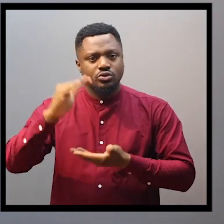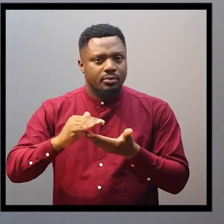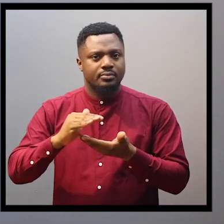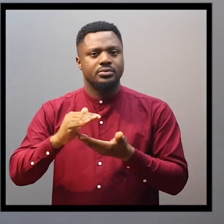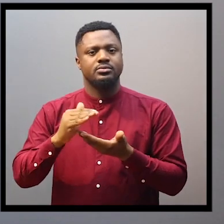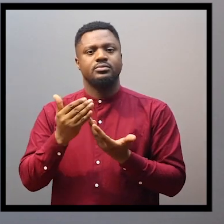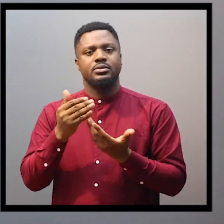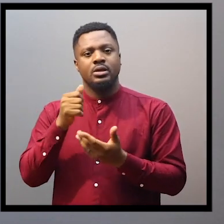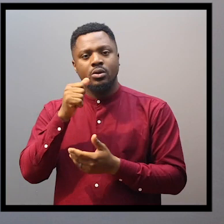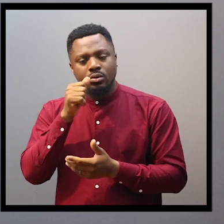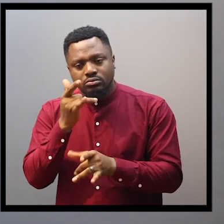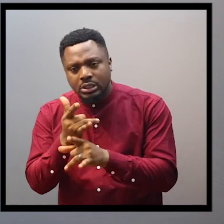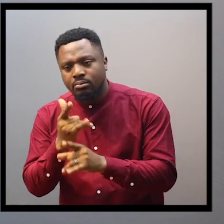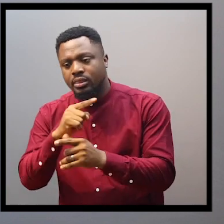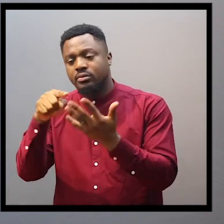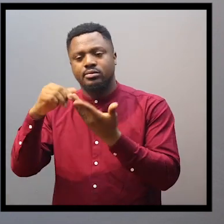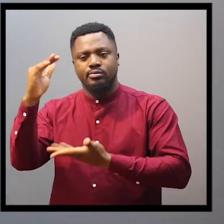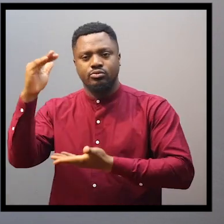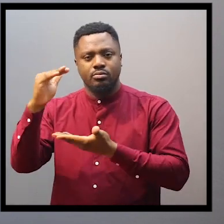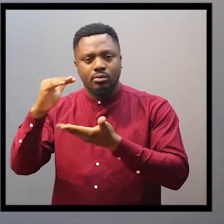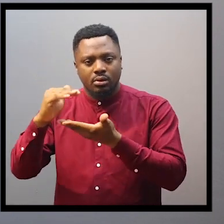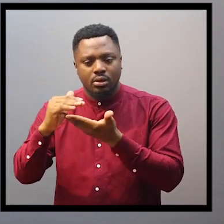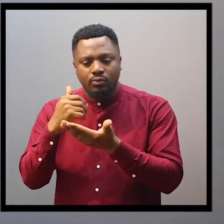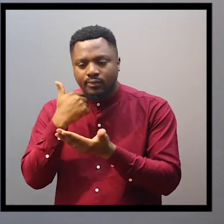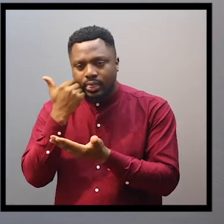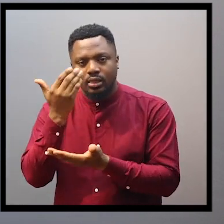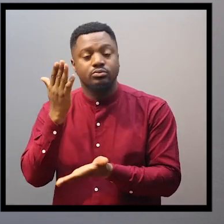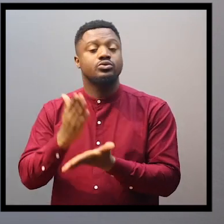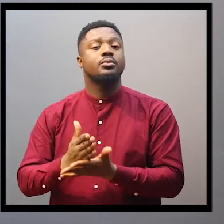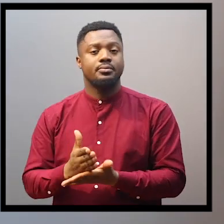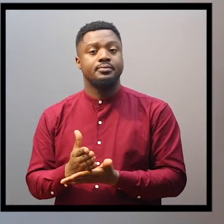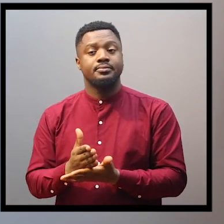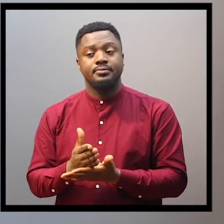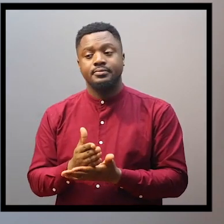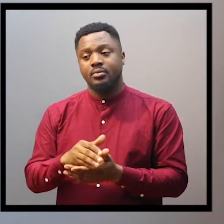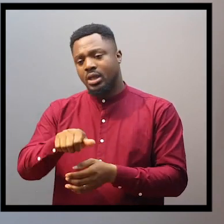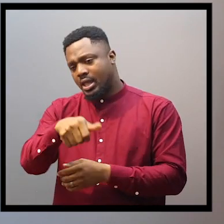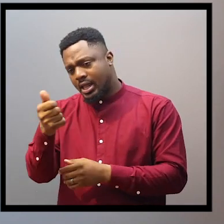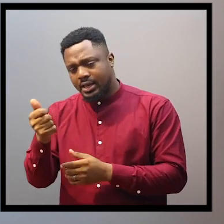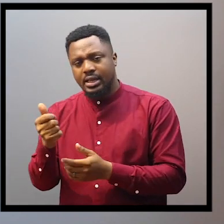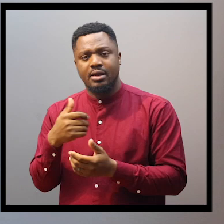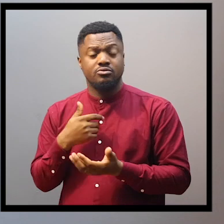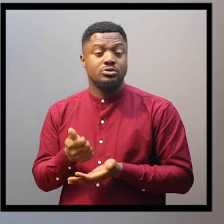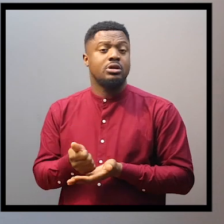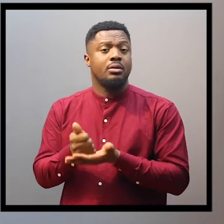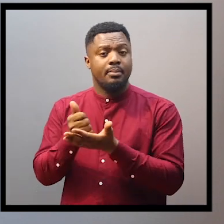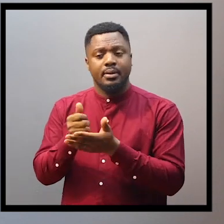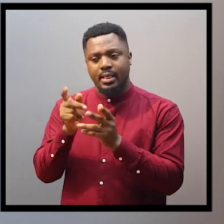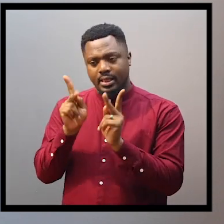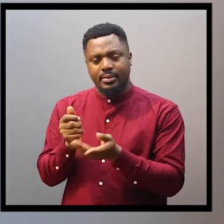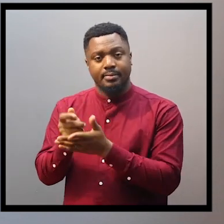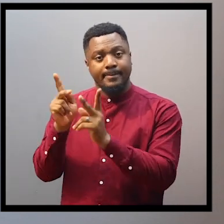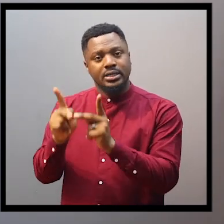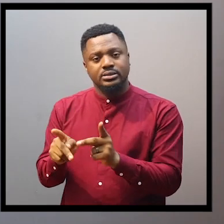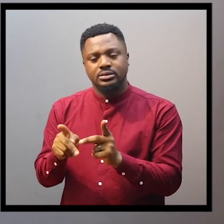eventually stopping the use of the substance or stopping the behavior of interest. Again, there are other therapies that help the